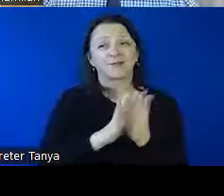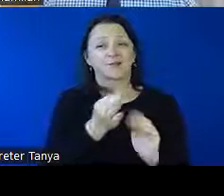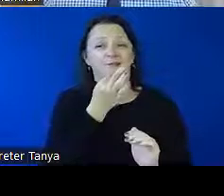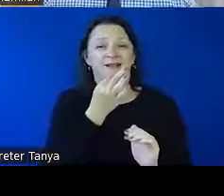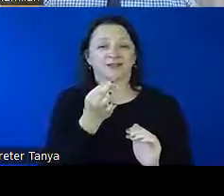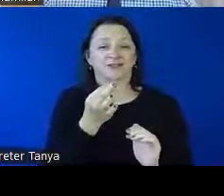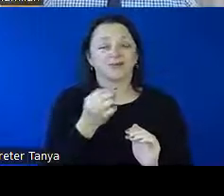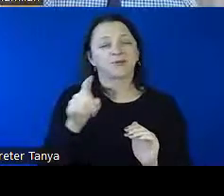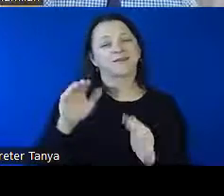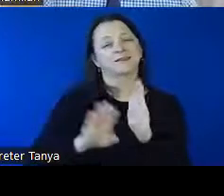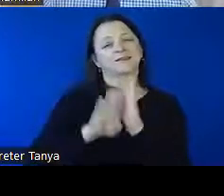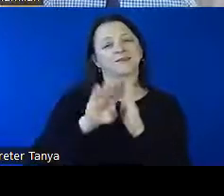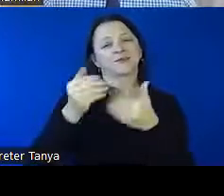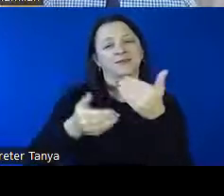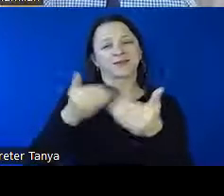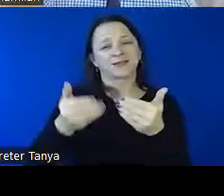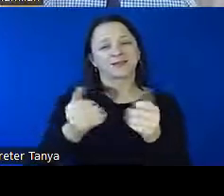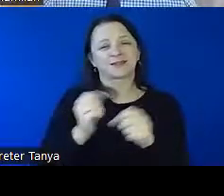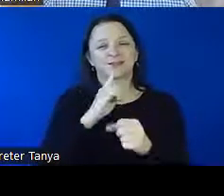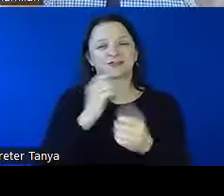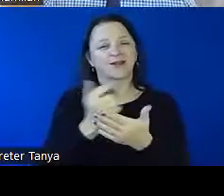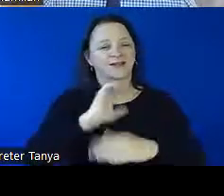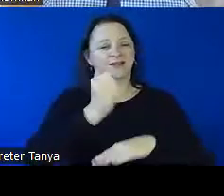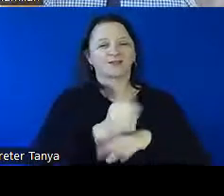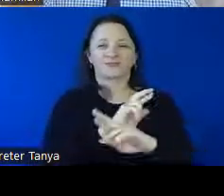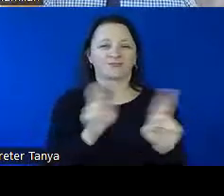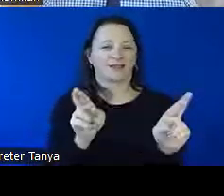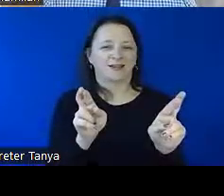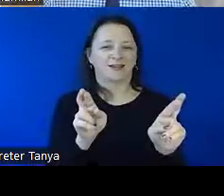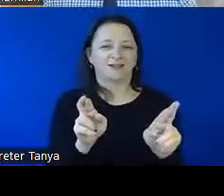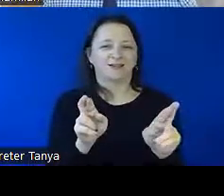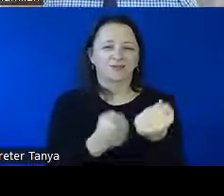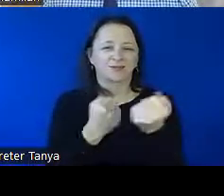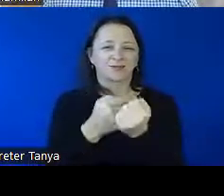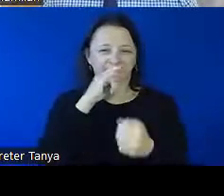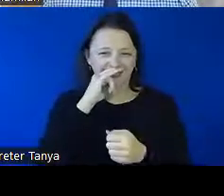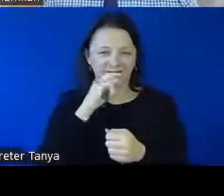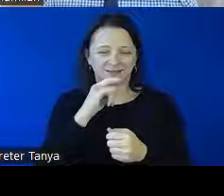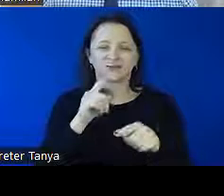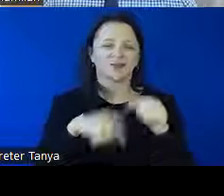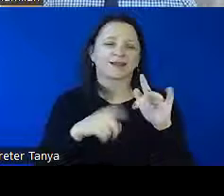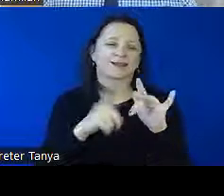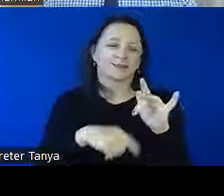is a developmental process, and we need to make sure that we're putting things in place, and we can't just skip it.